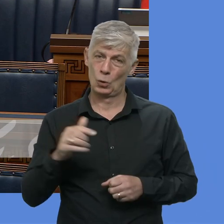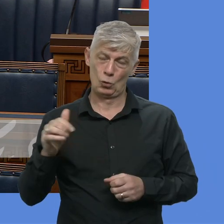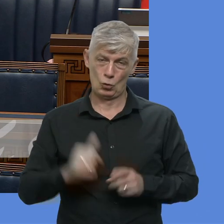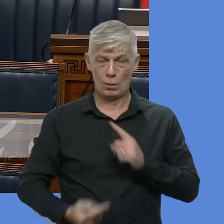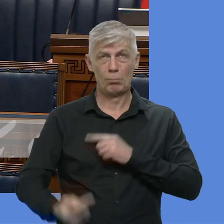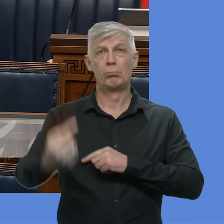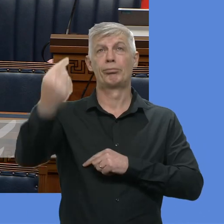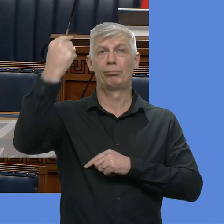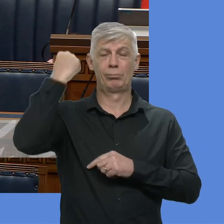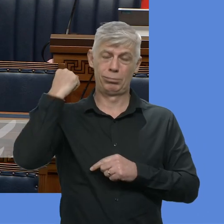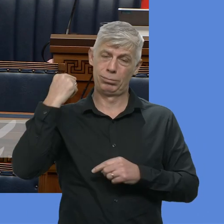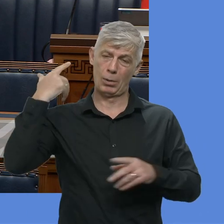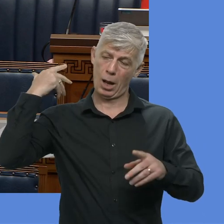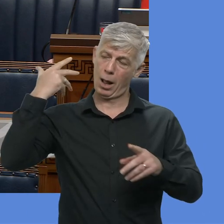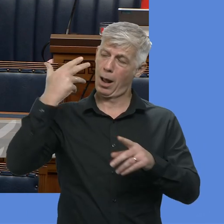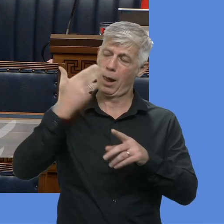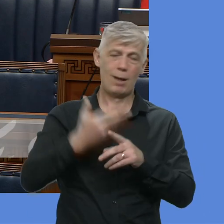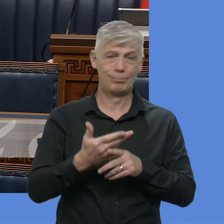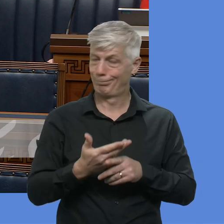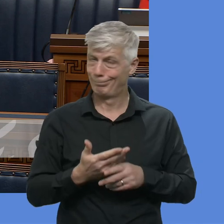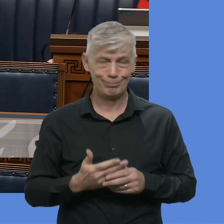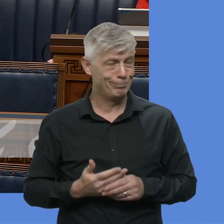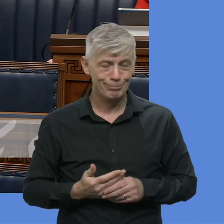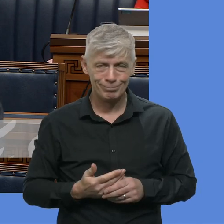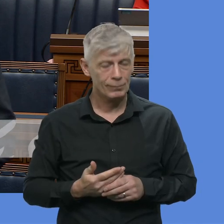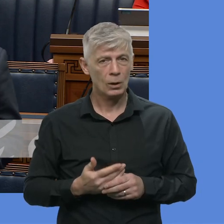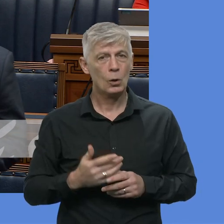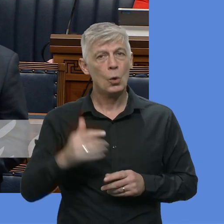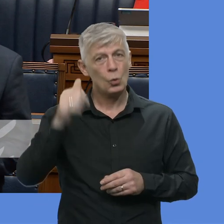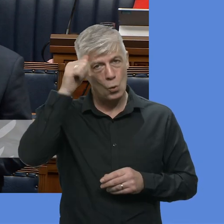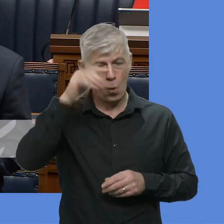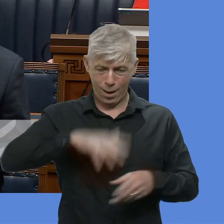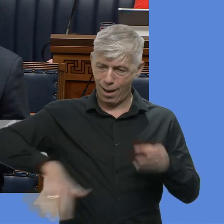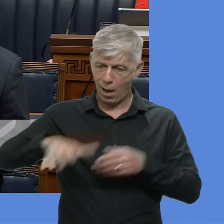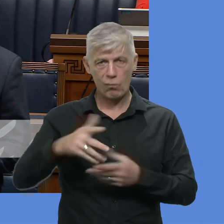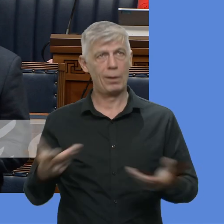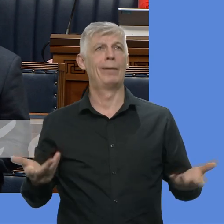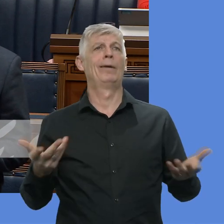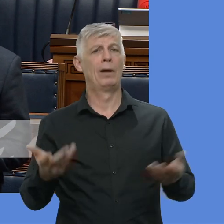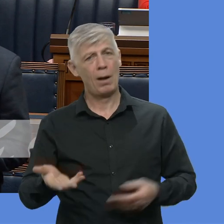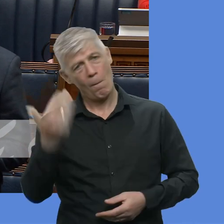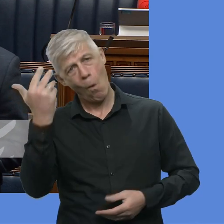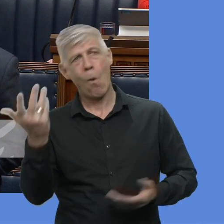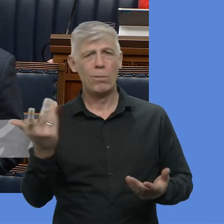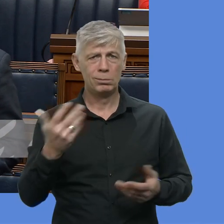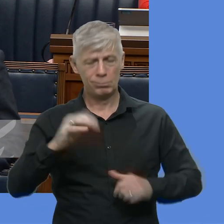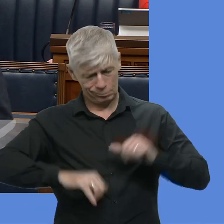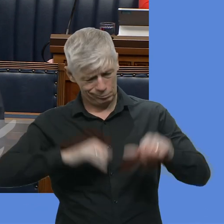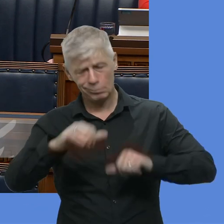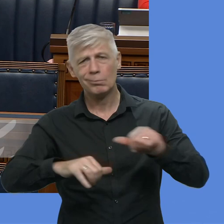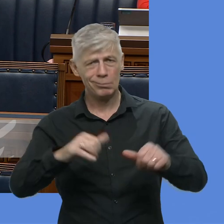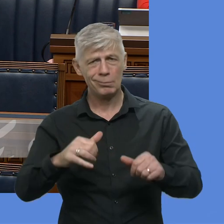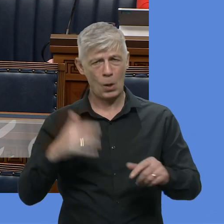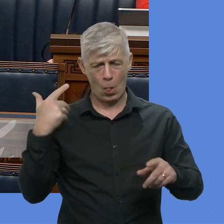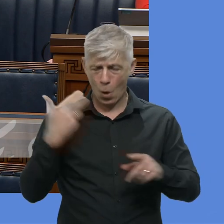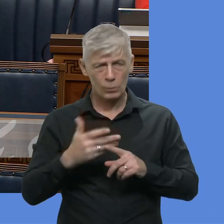indicated, for many decades, and it is something that I know people in the area have wanted to see progress for a long